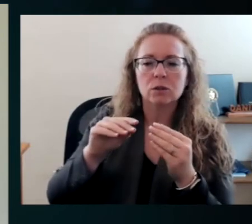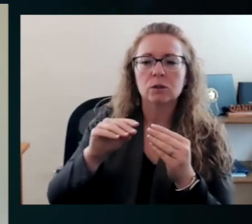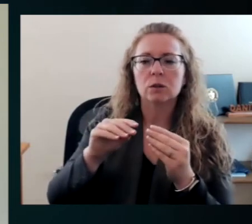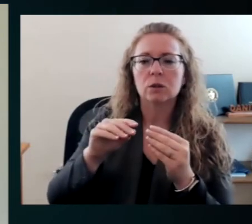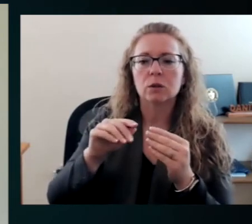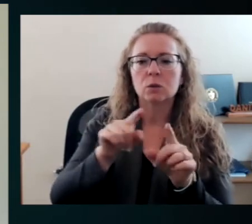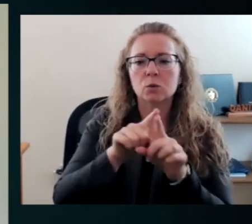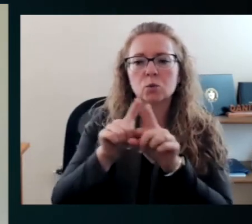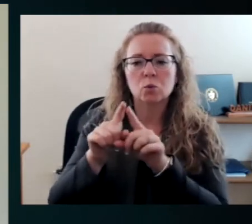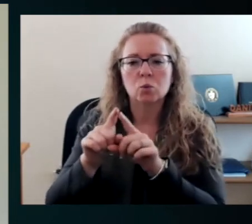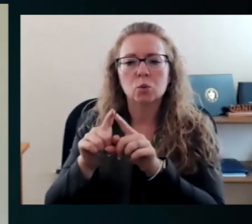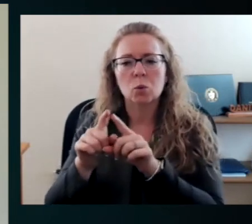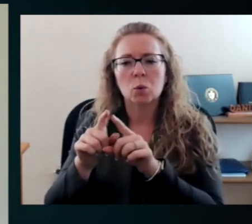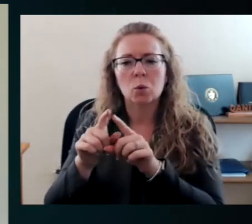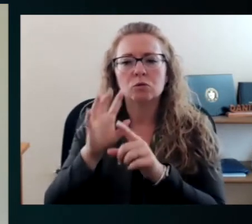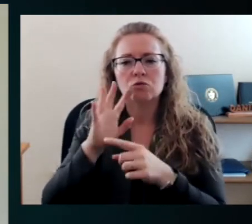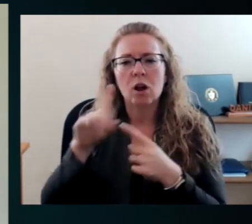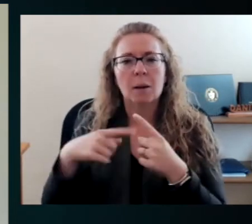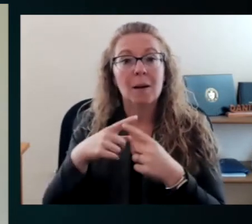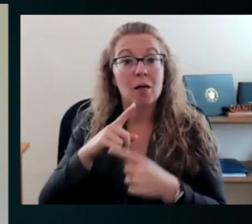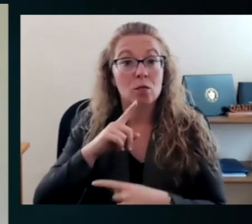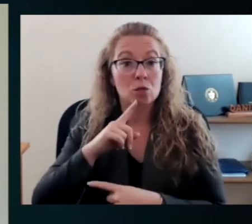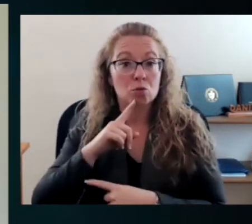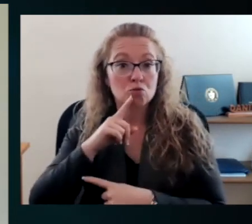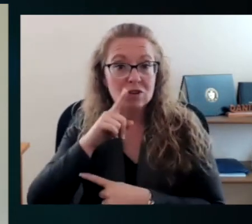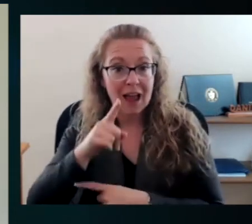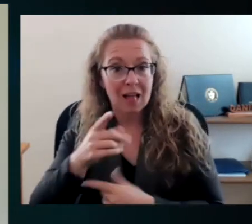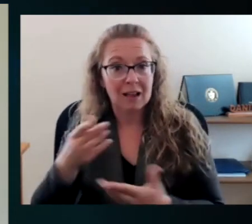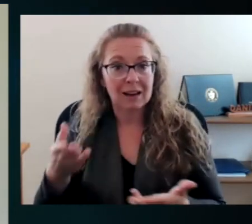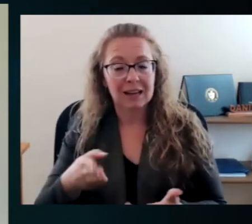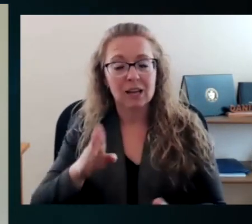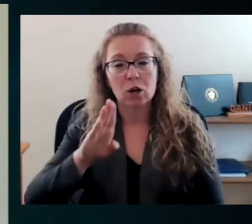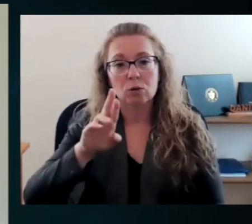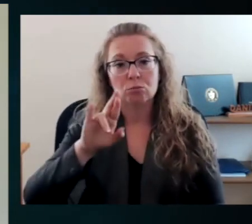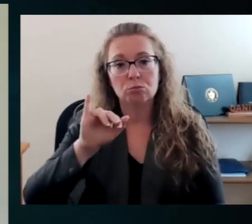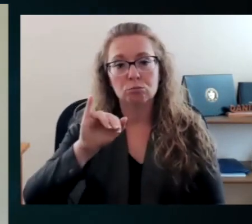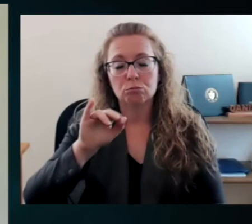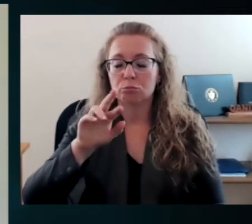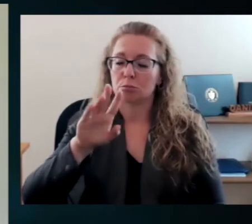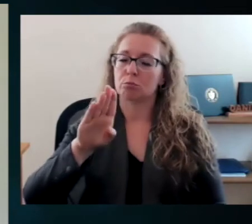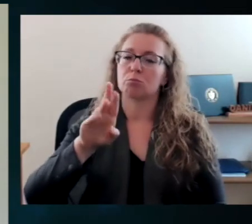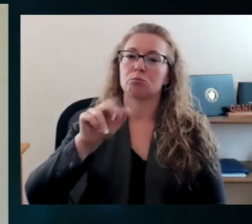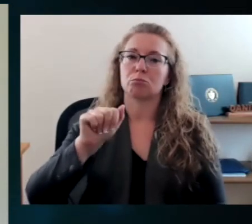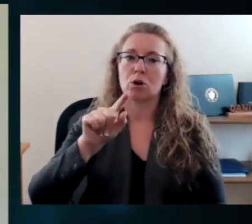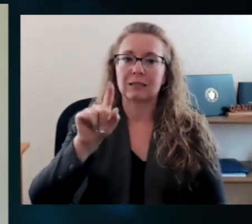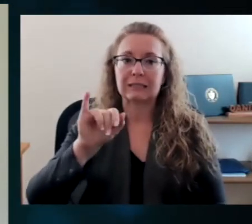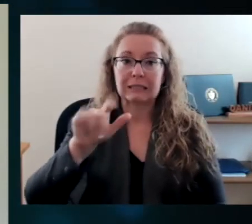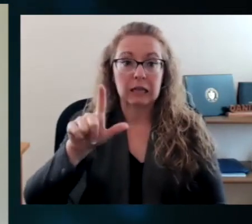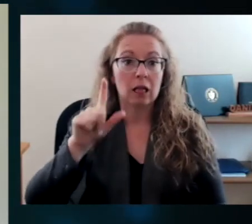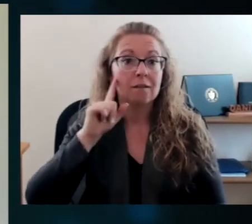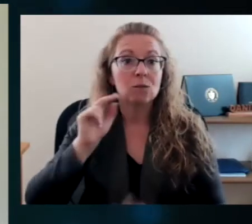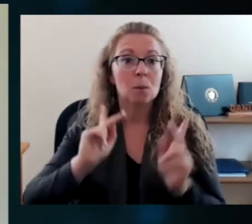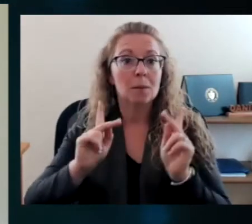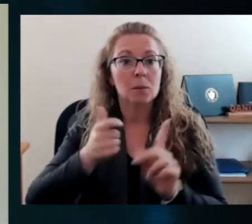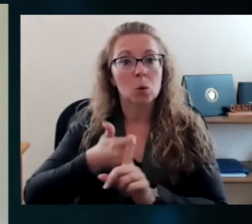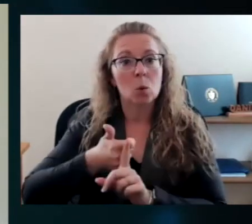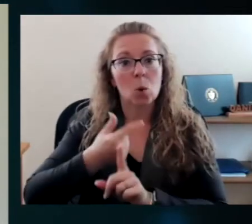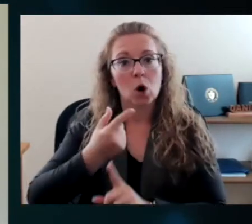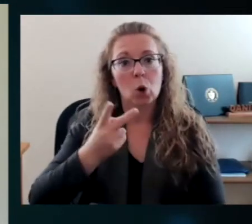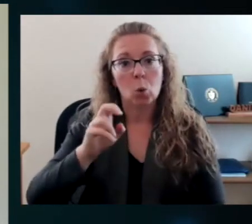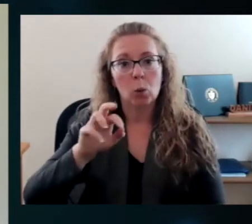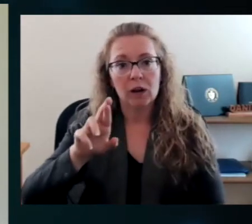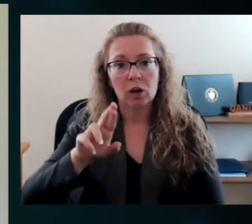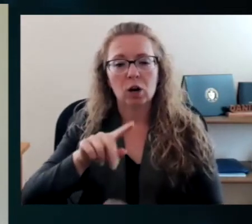little bit about the reality in Brazil for queer people and gender issues